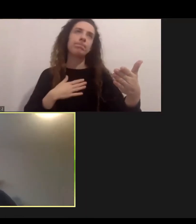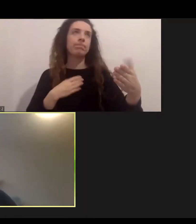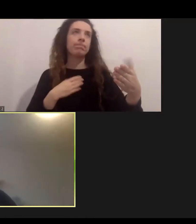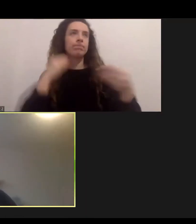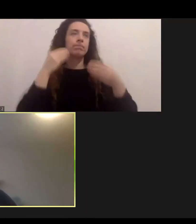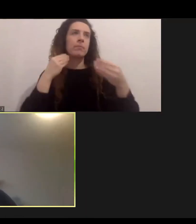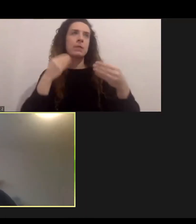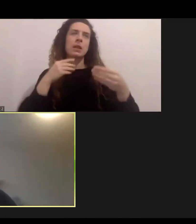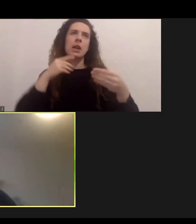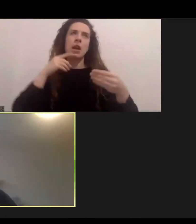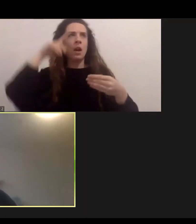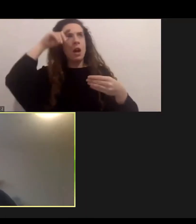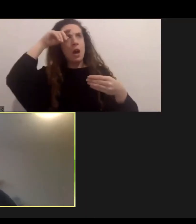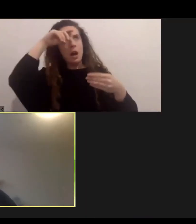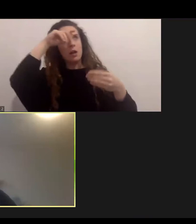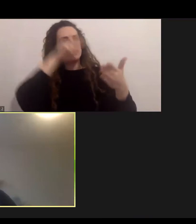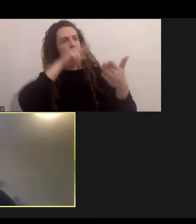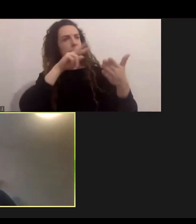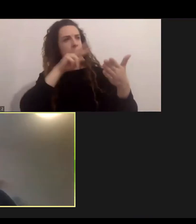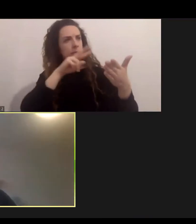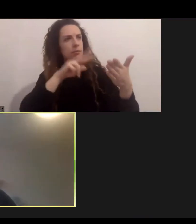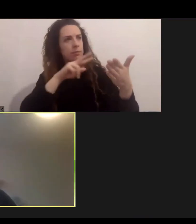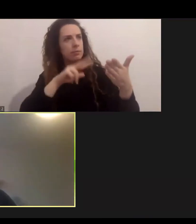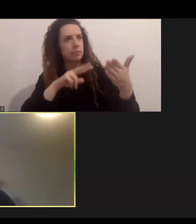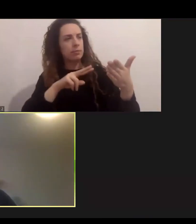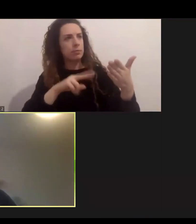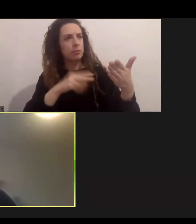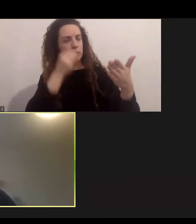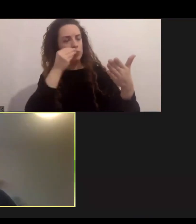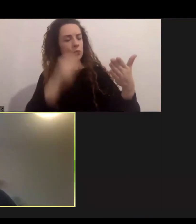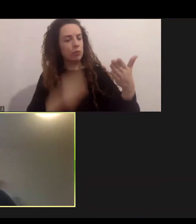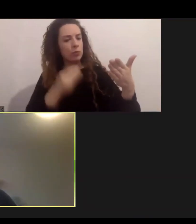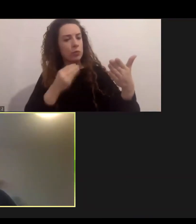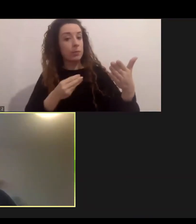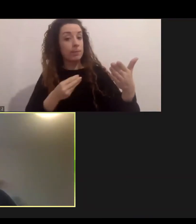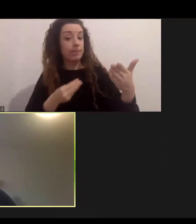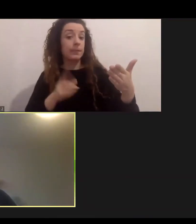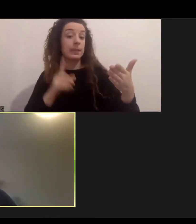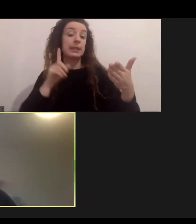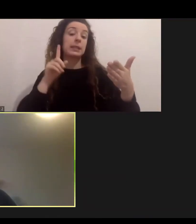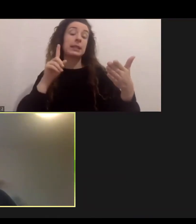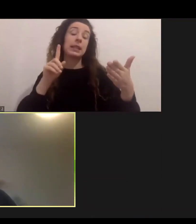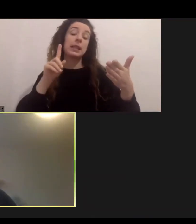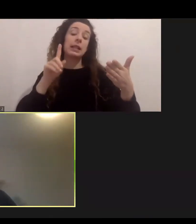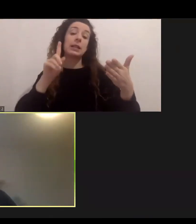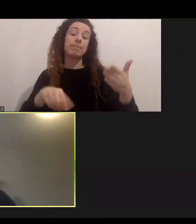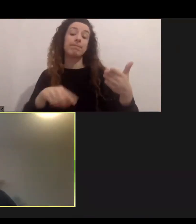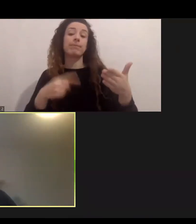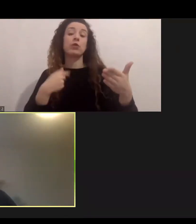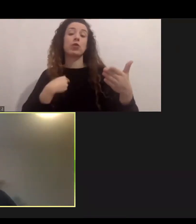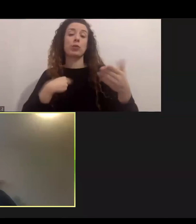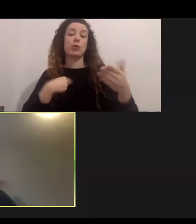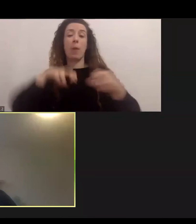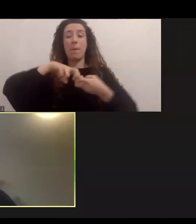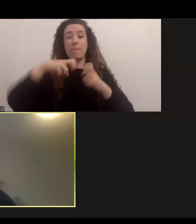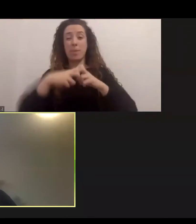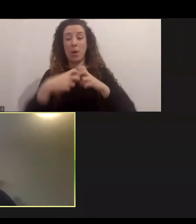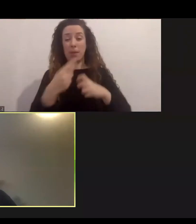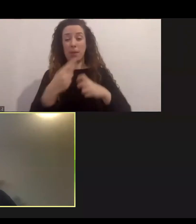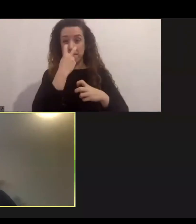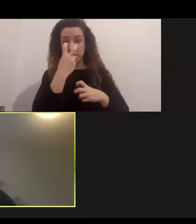is very important, is that Chinese